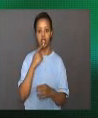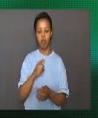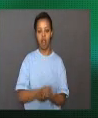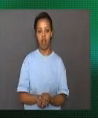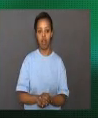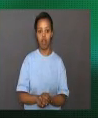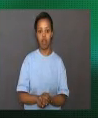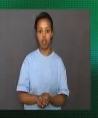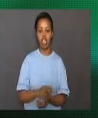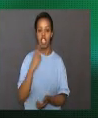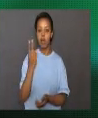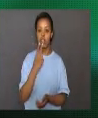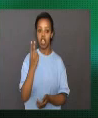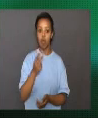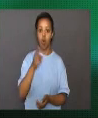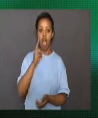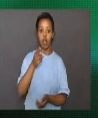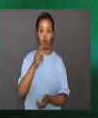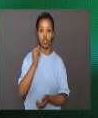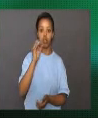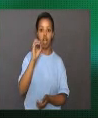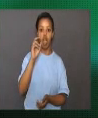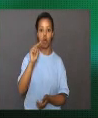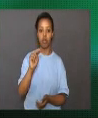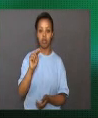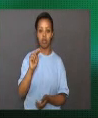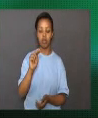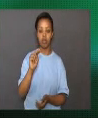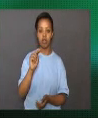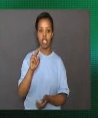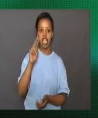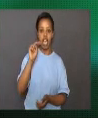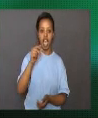It uses hydrogen ions from